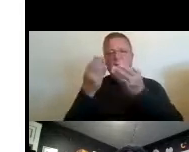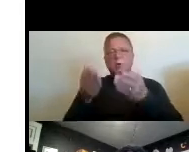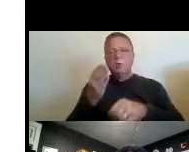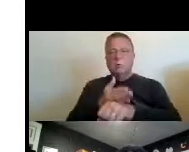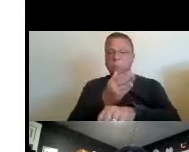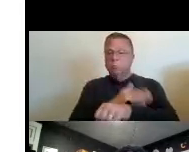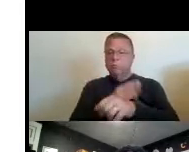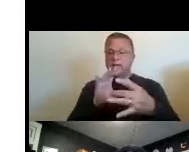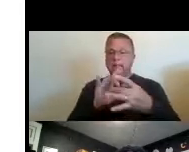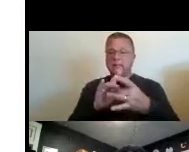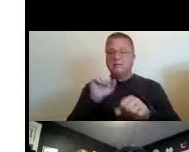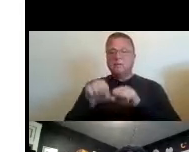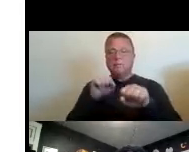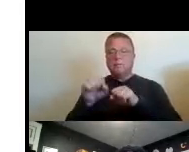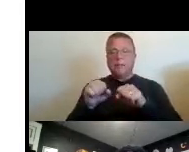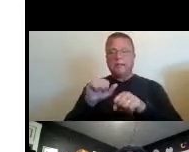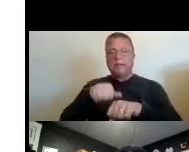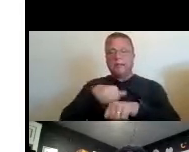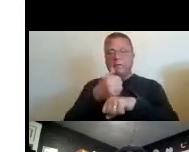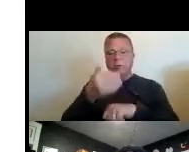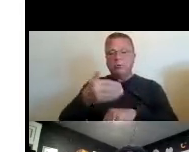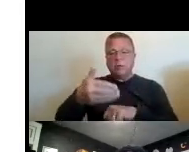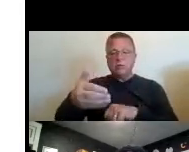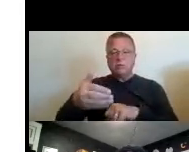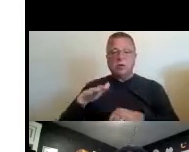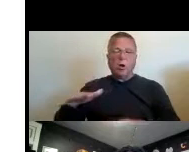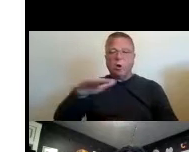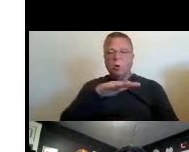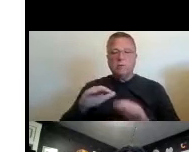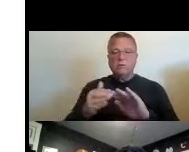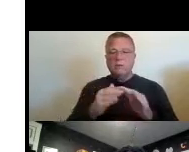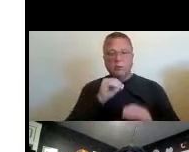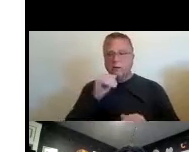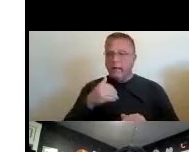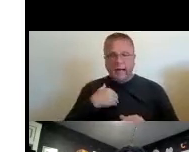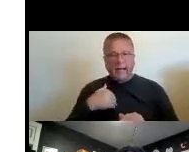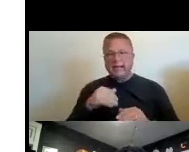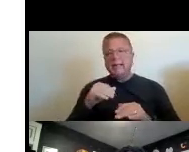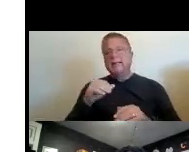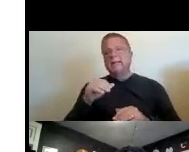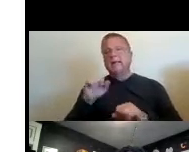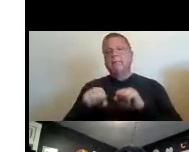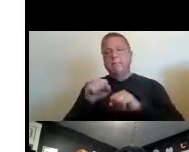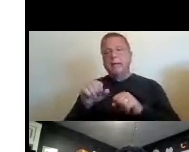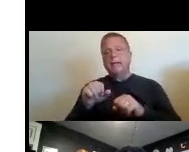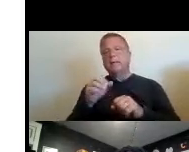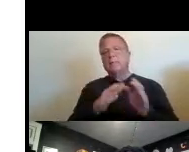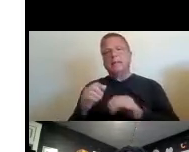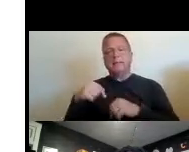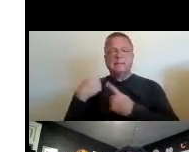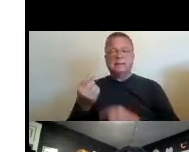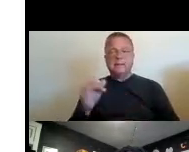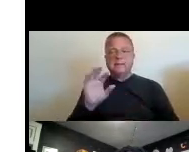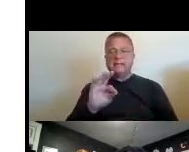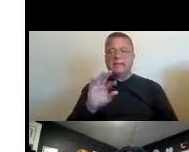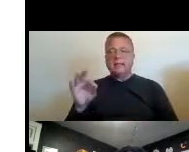for bike infrastructure citywide. We had not had in the city of Pittsburgh a bike plan since 1999. And in June of